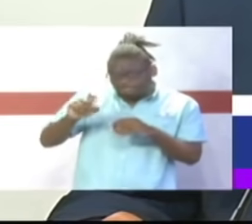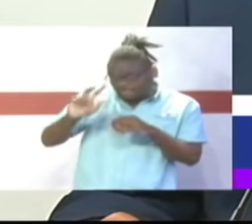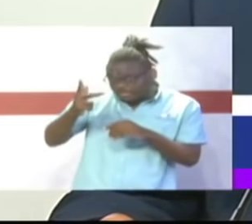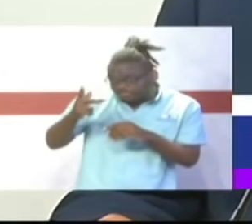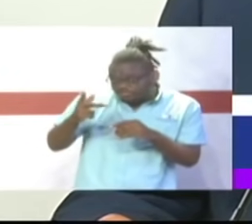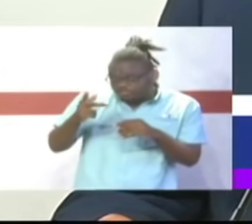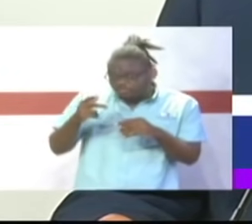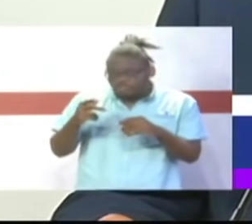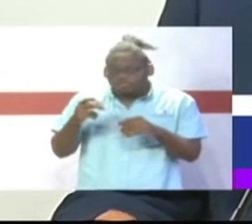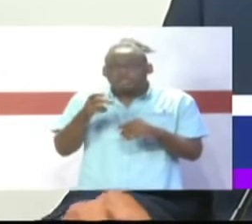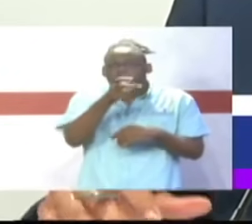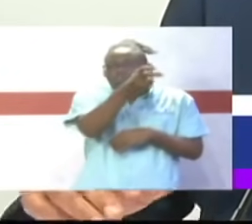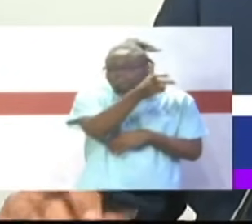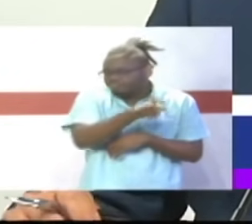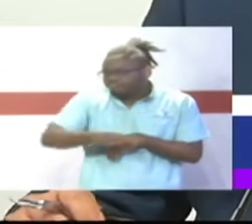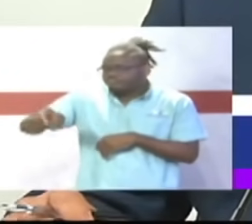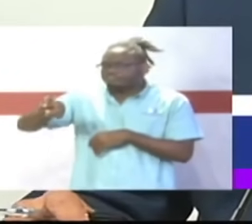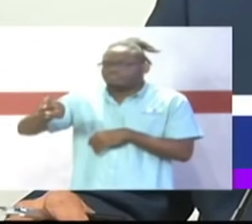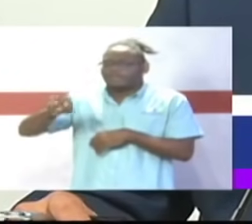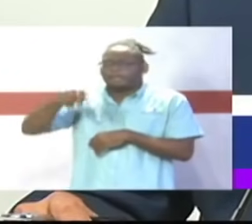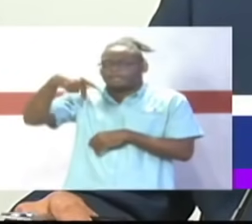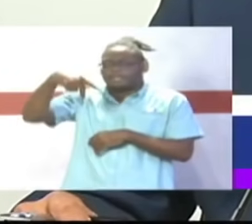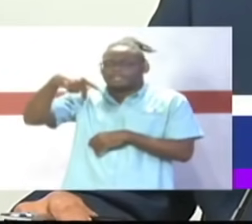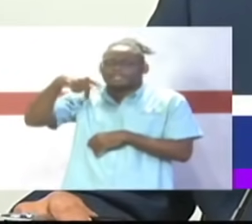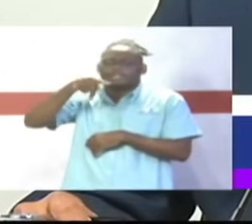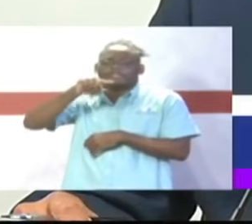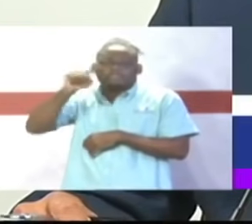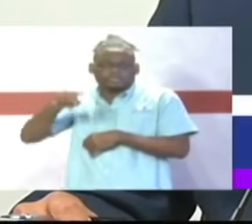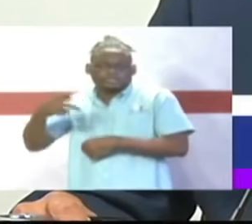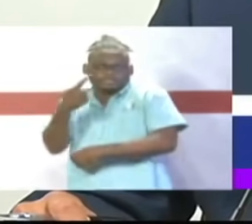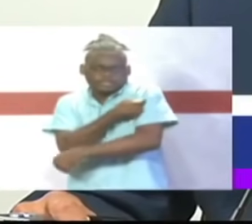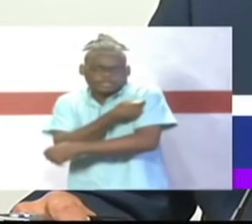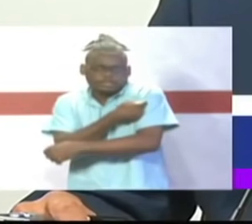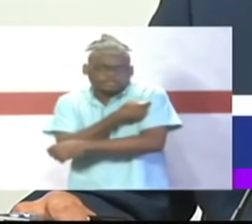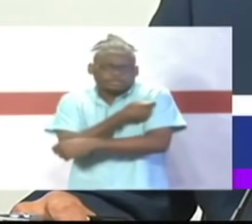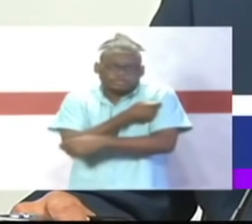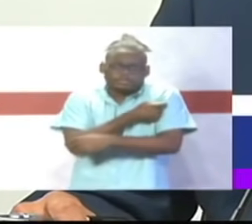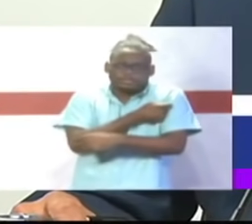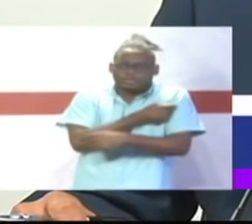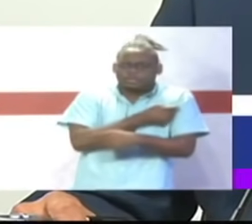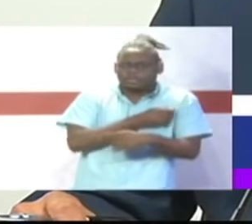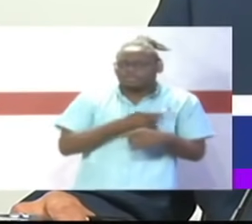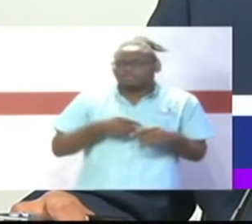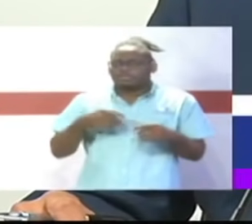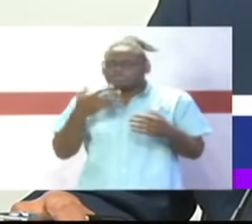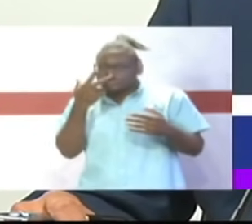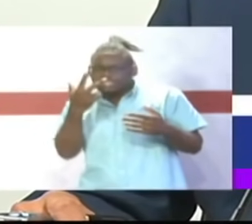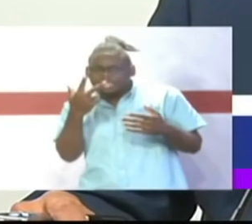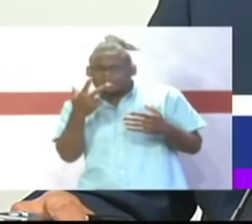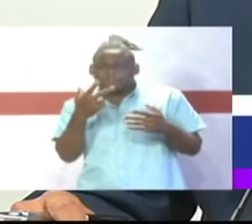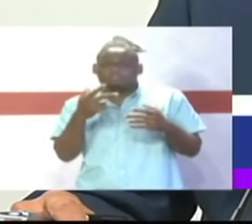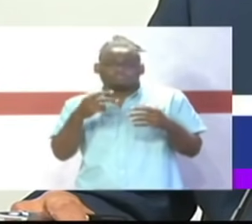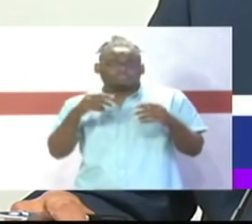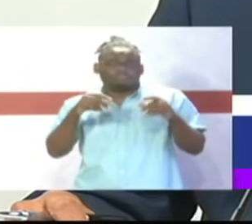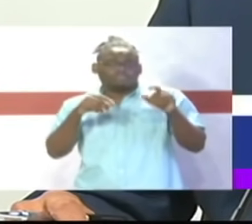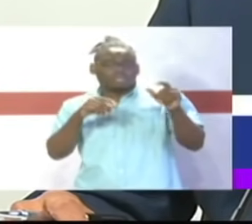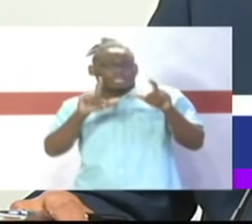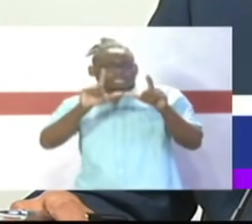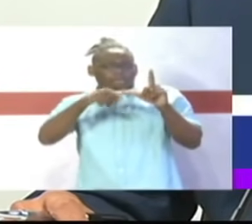As far as other vaccines are concerned, Sinopharm vaccines expire in